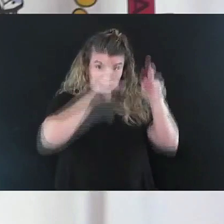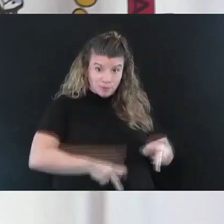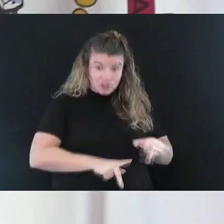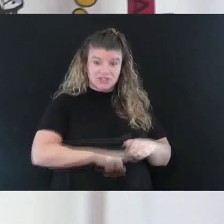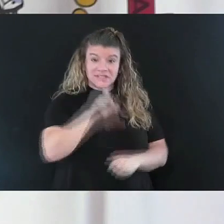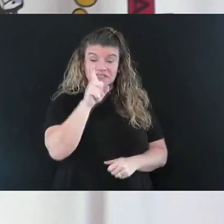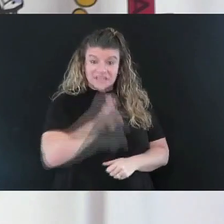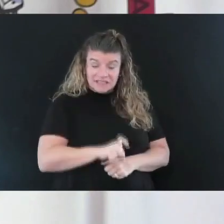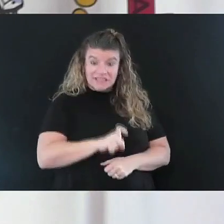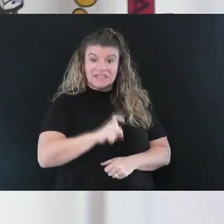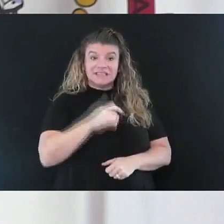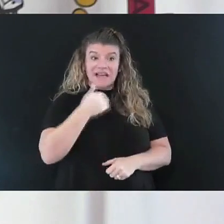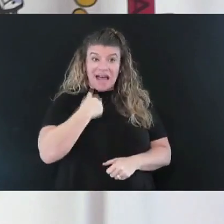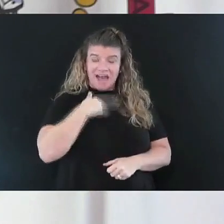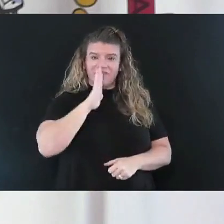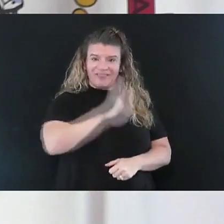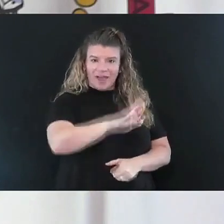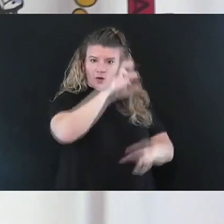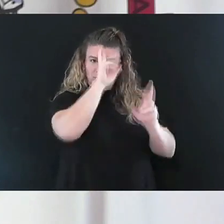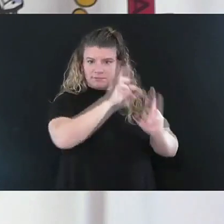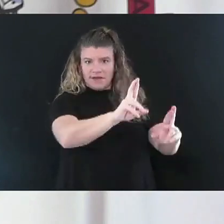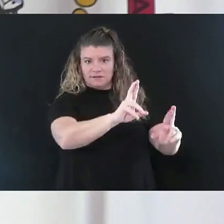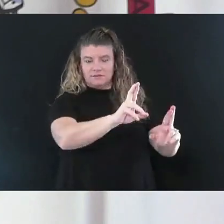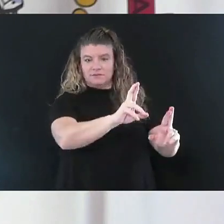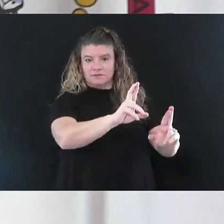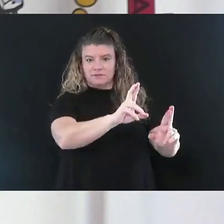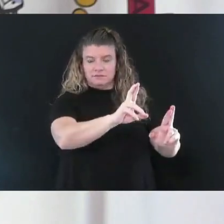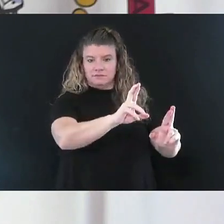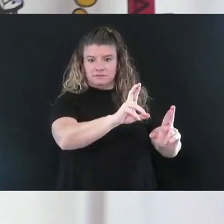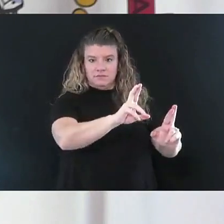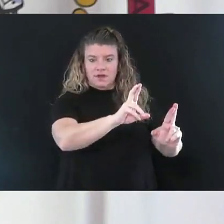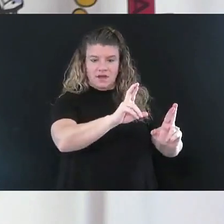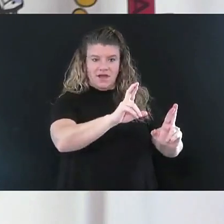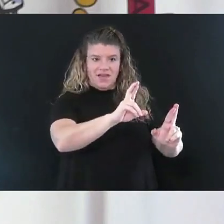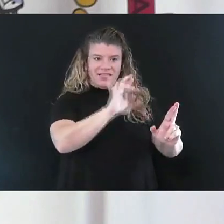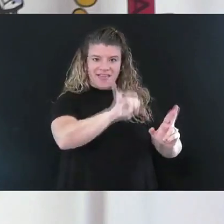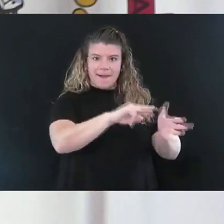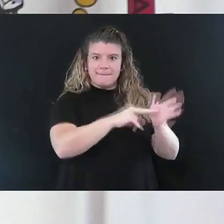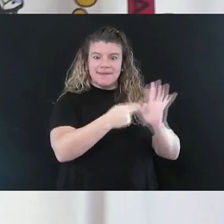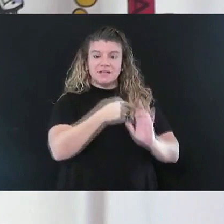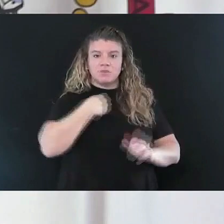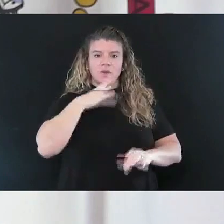have the respect that we pause just a second,